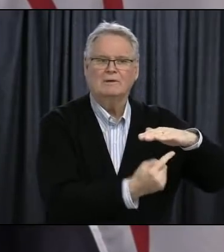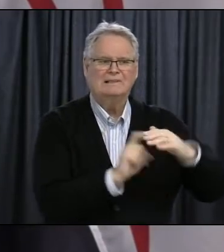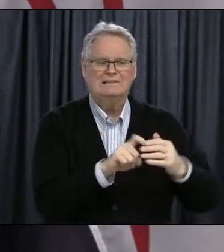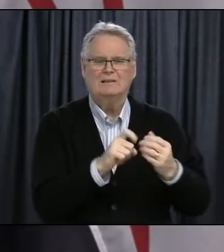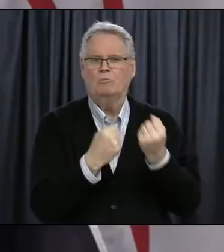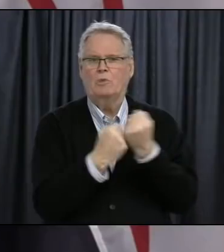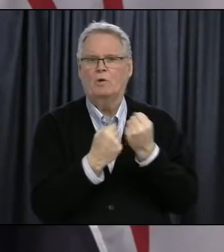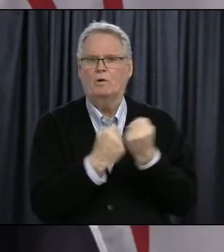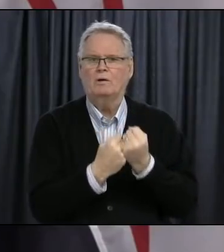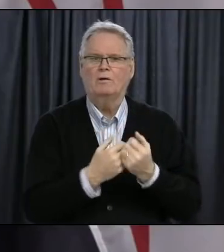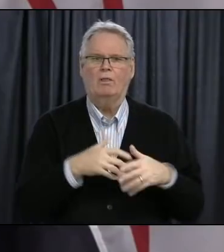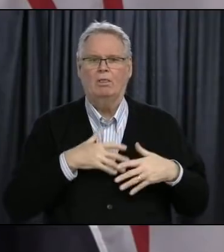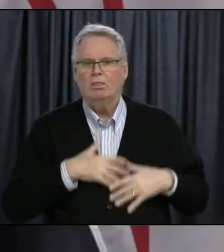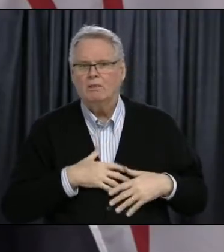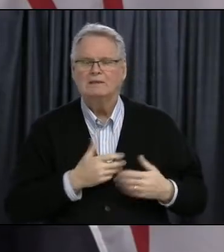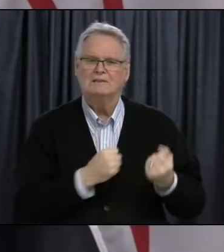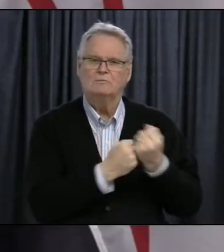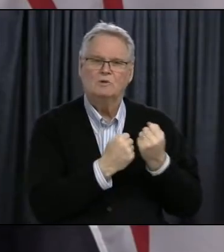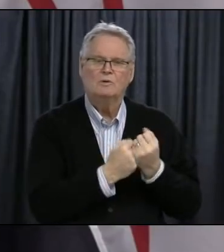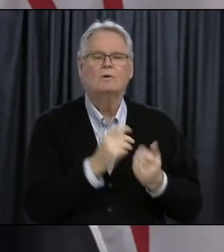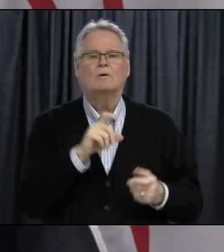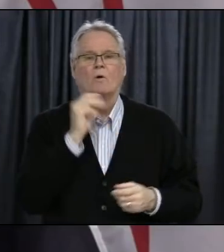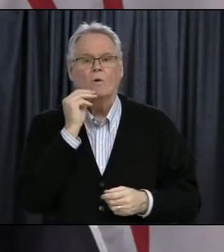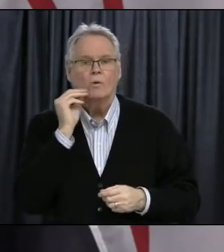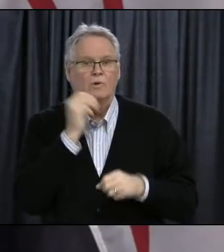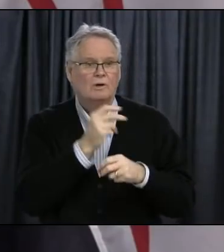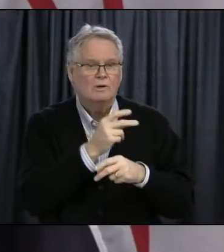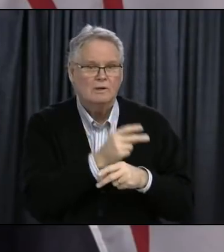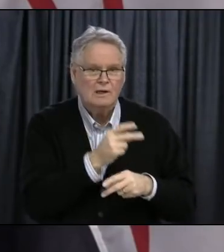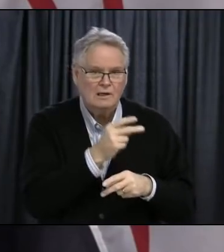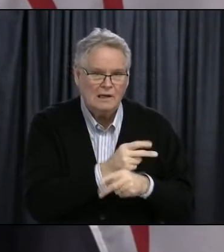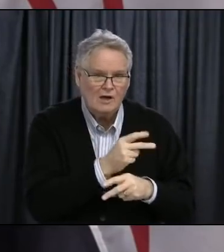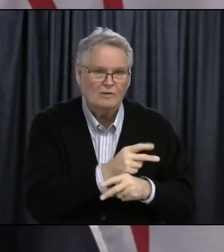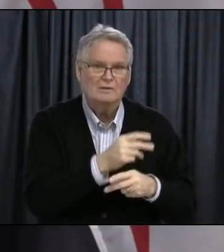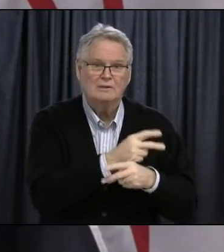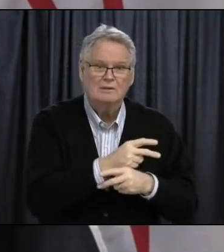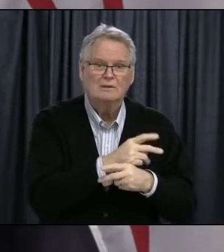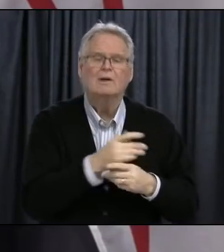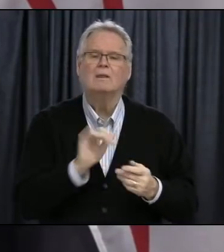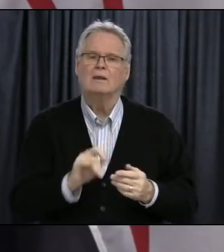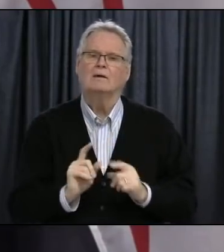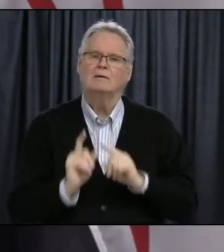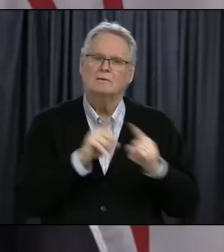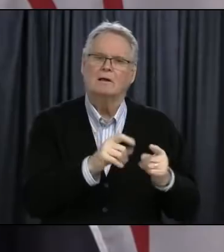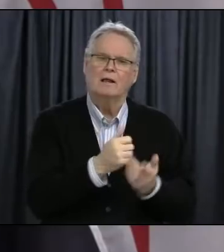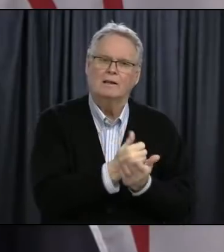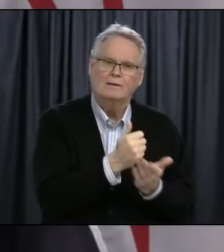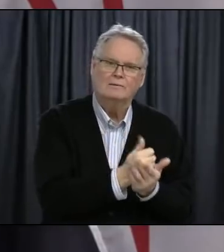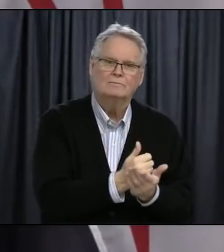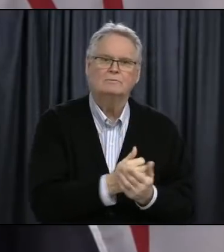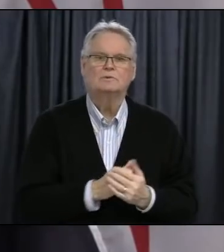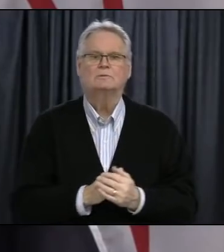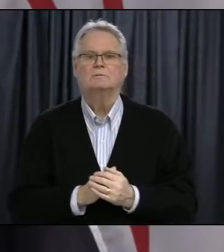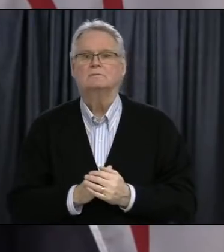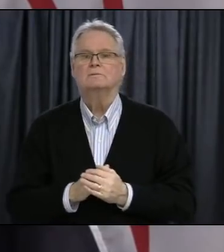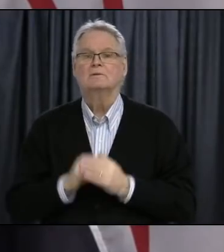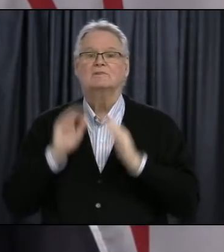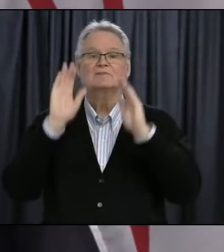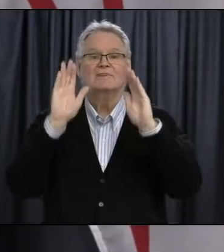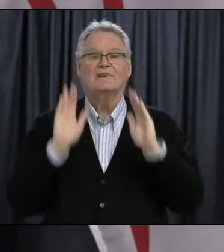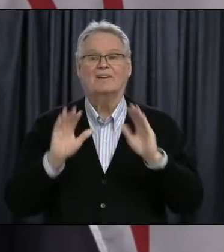your home. Organizing a social gathering, such as having your extended family over for Sunday dinner, would not be